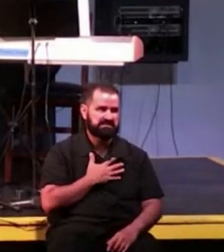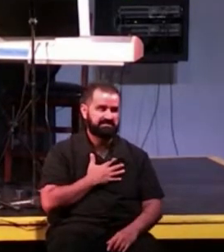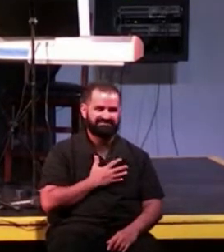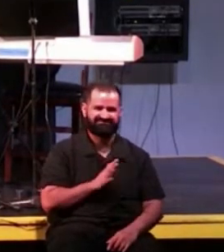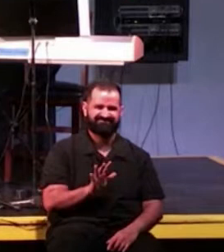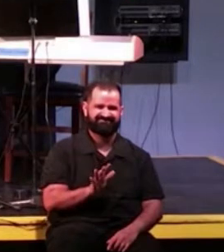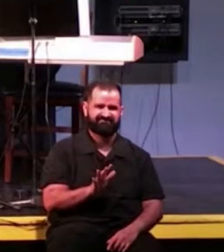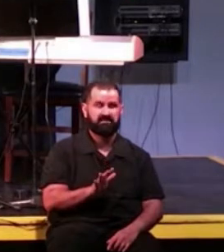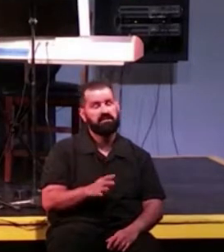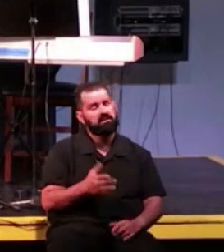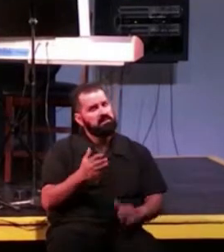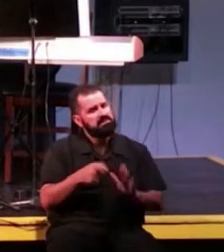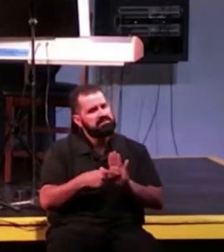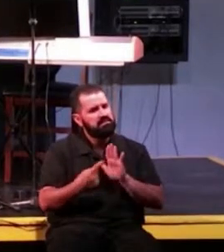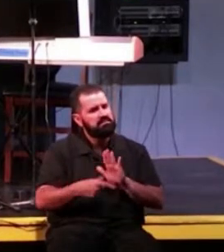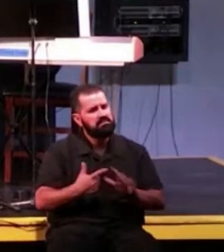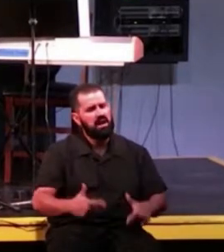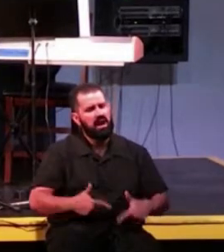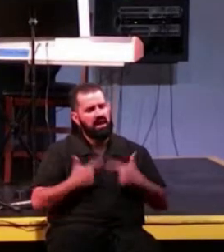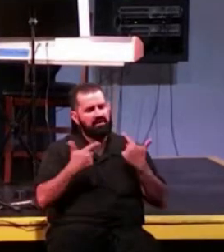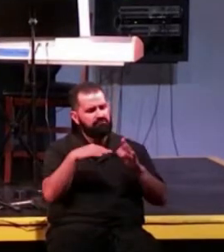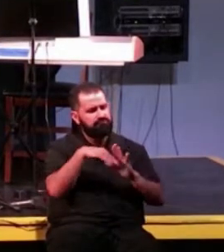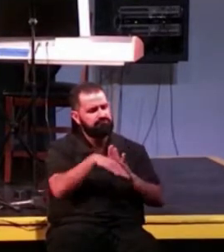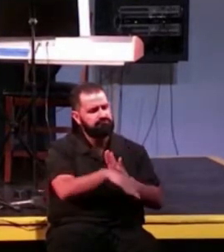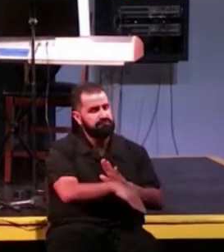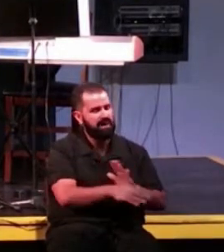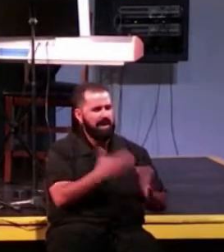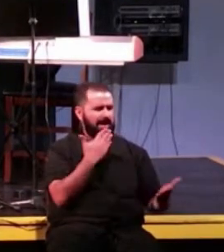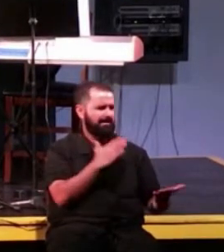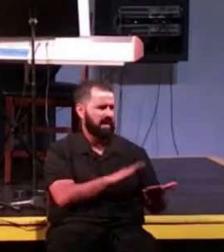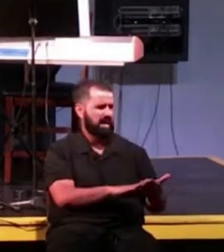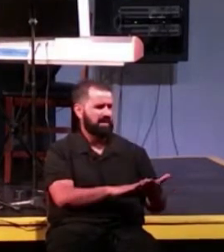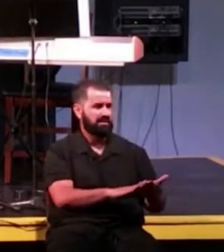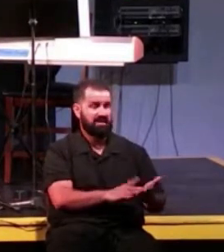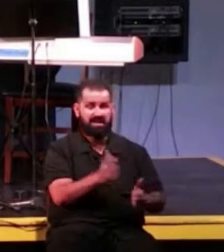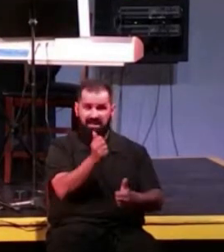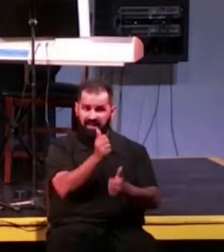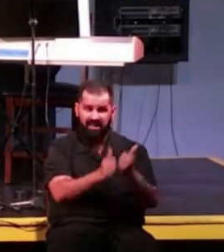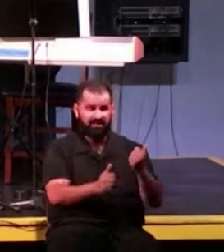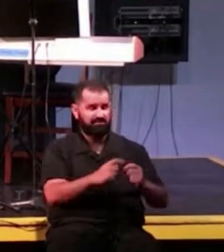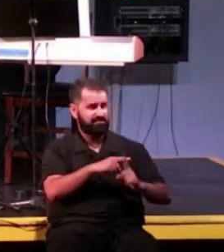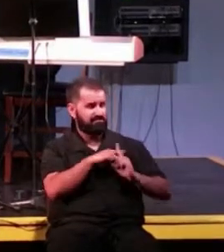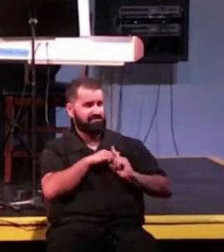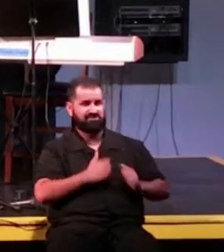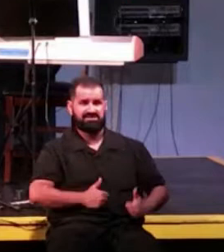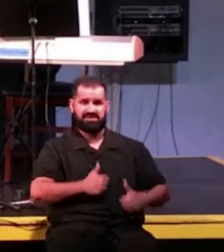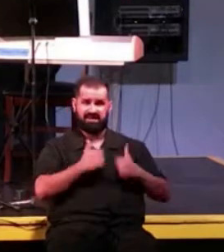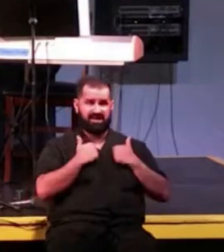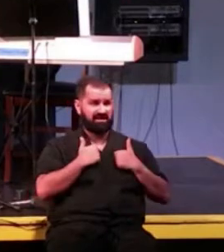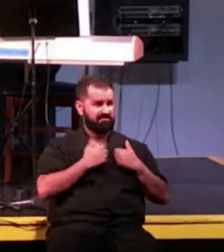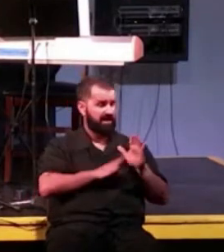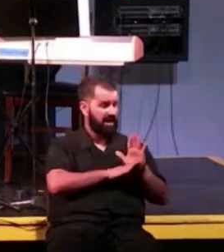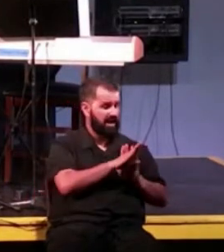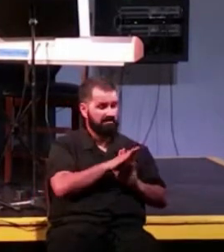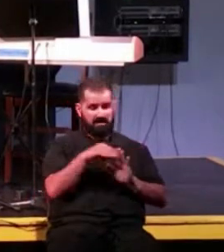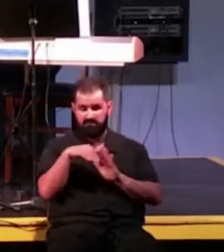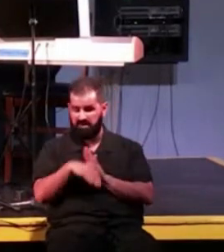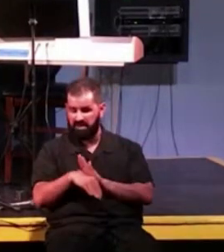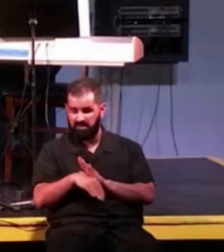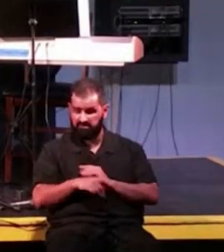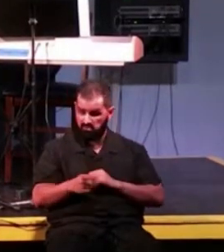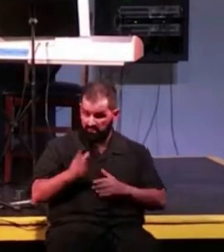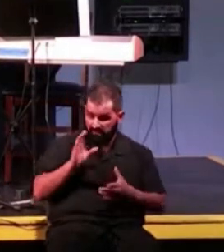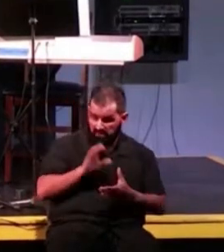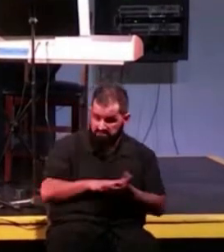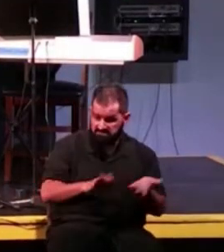But see, times are bad. In every believer's life, times are bad. Naomi, times are good. You got a husband? No, he's dead. Times are